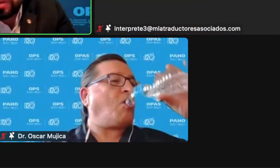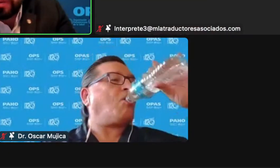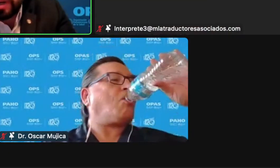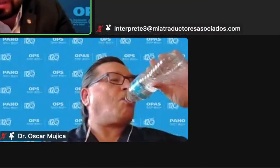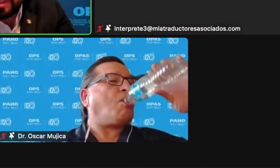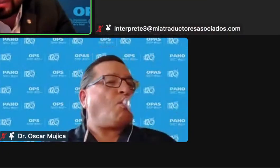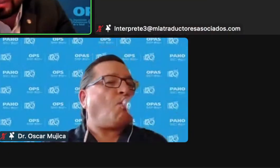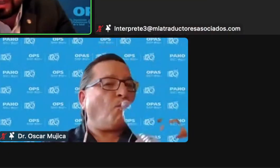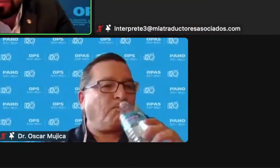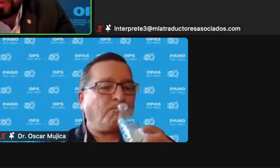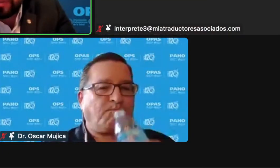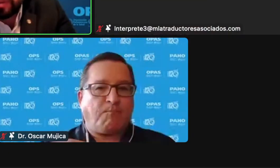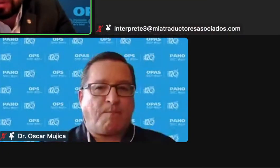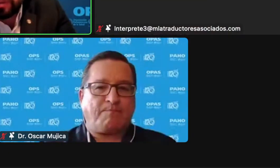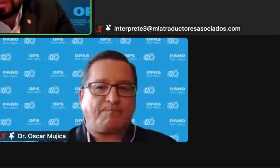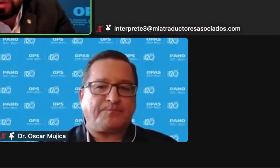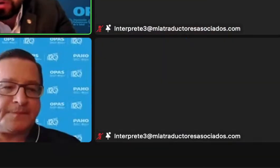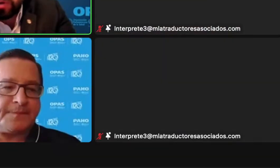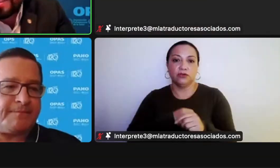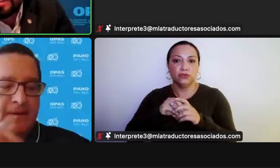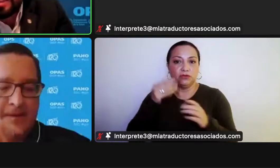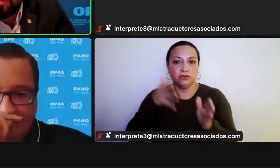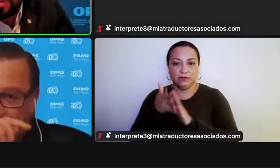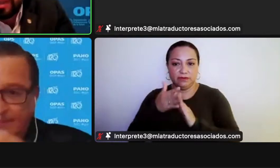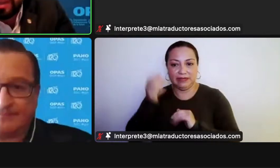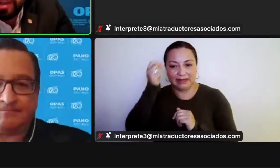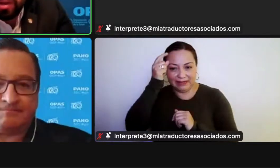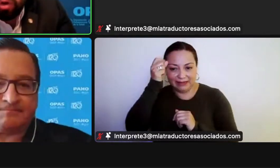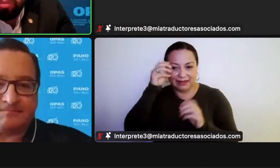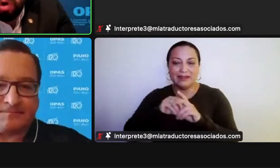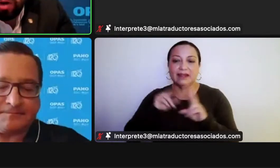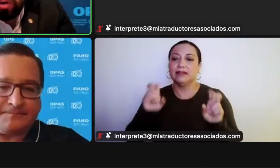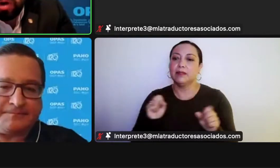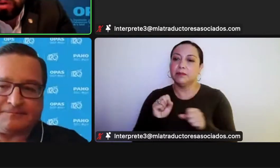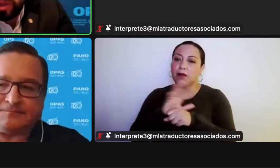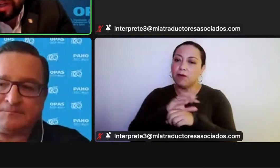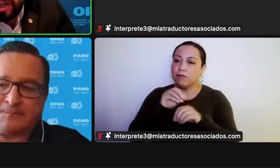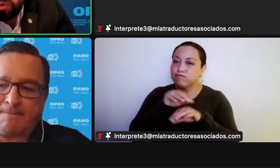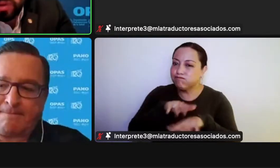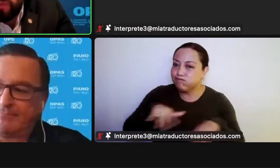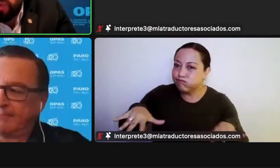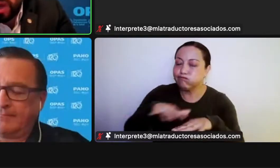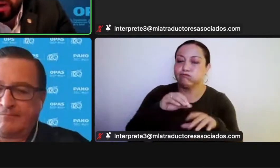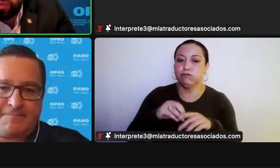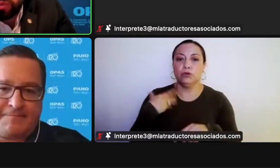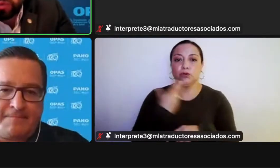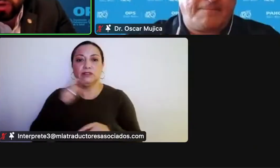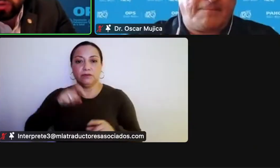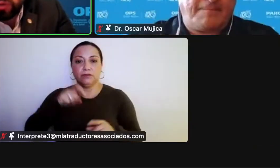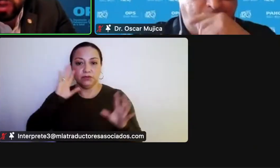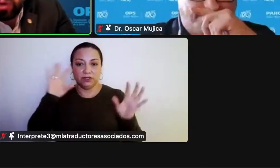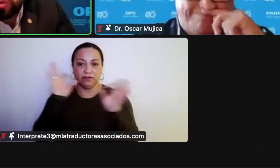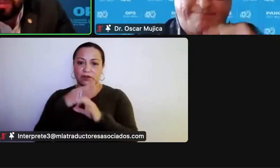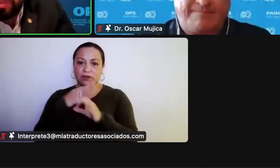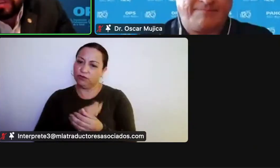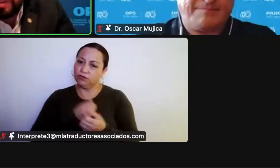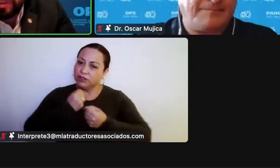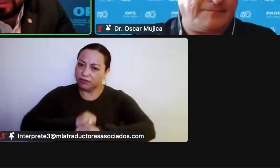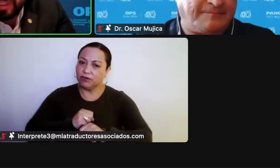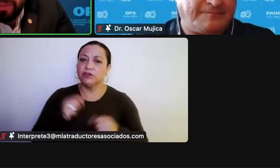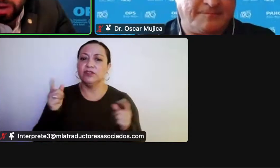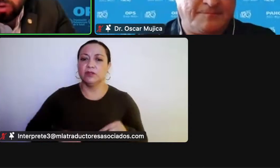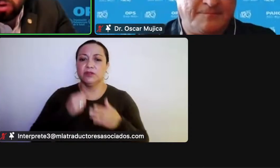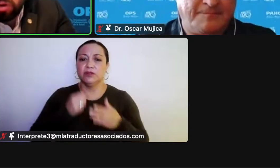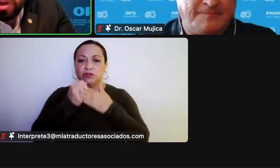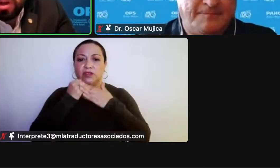different places in our region that brings us to understand this pandemic where we have to